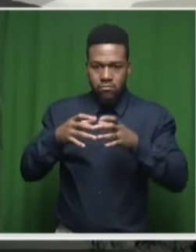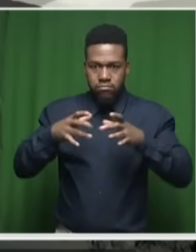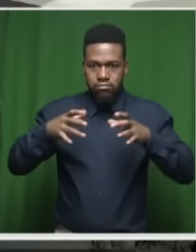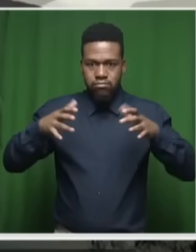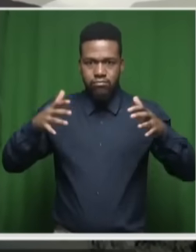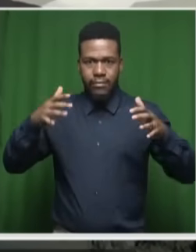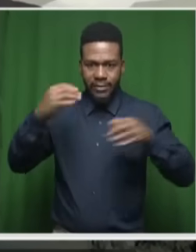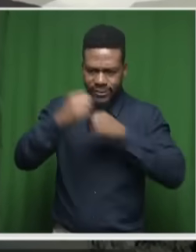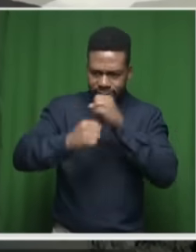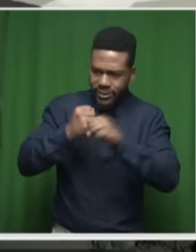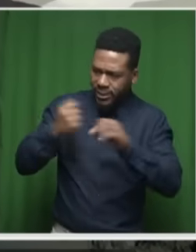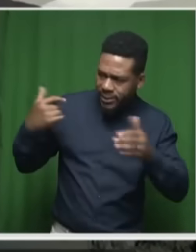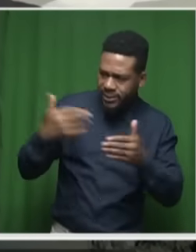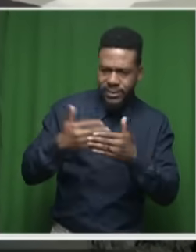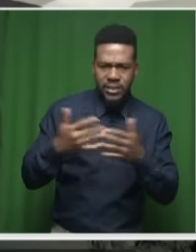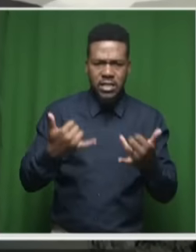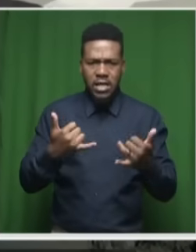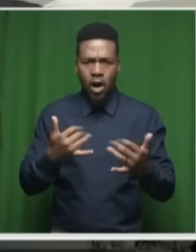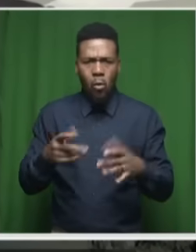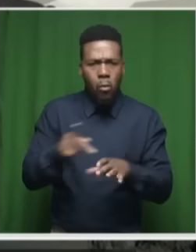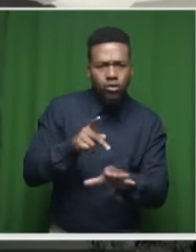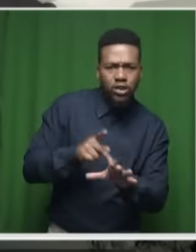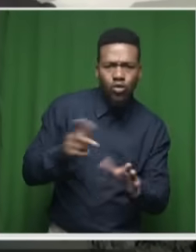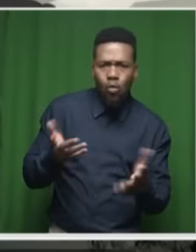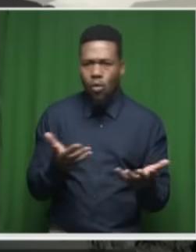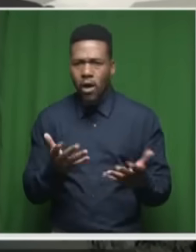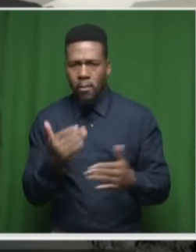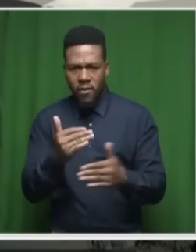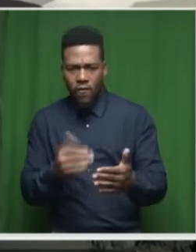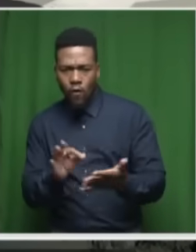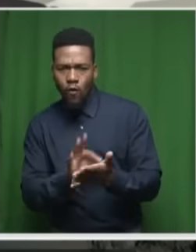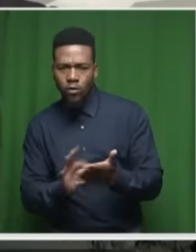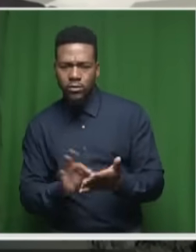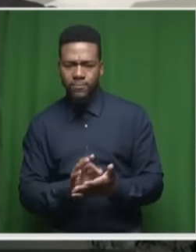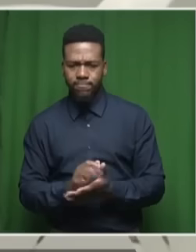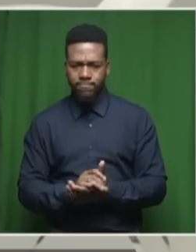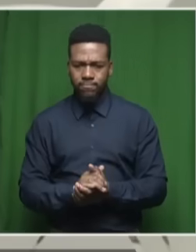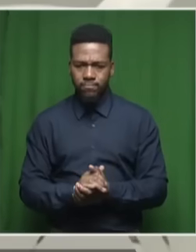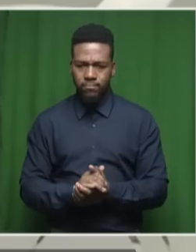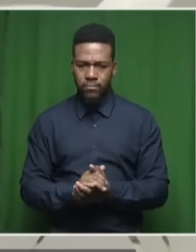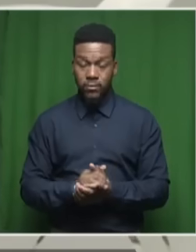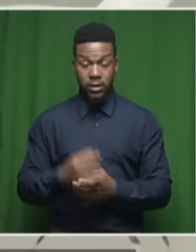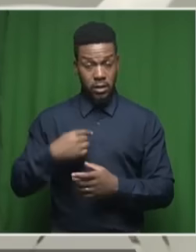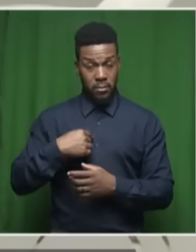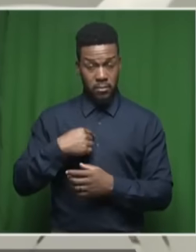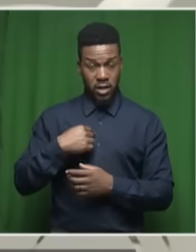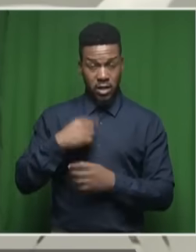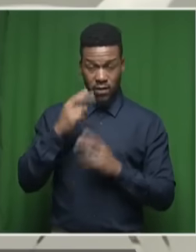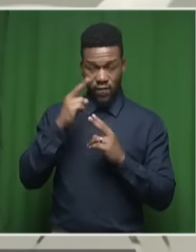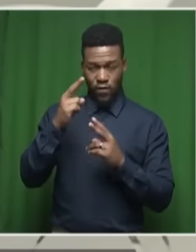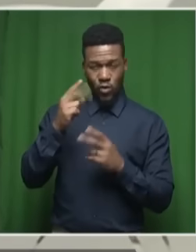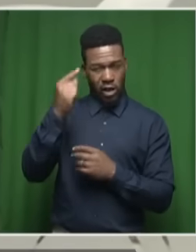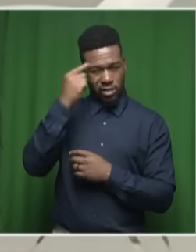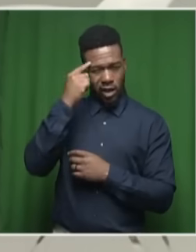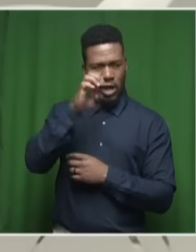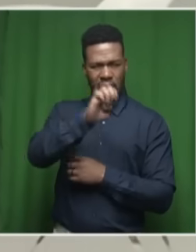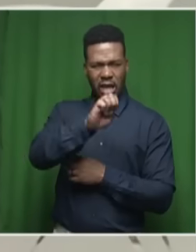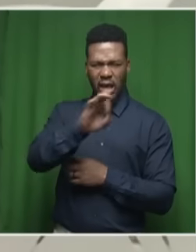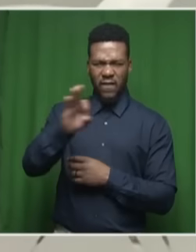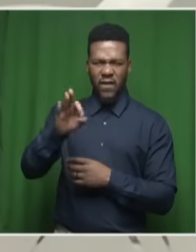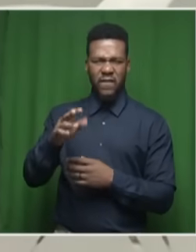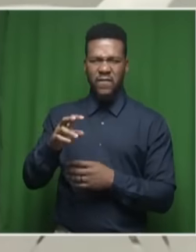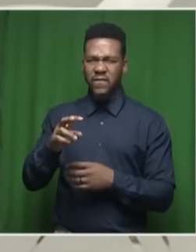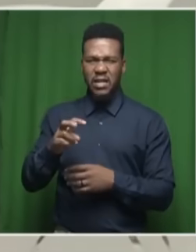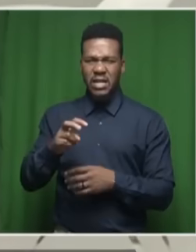years, position itself ahead of the polls? My view is that the EFF has got very little work to do. All they